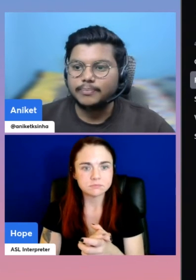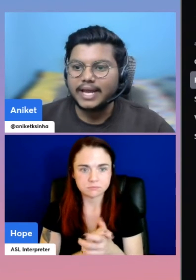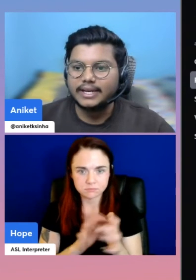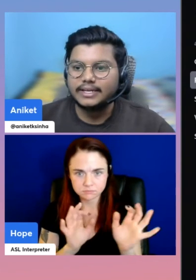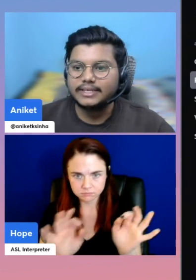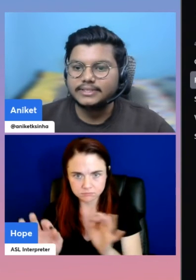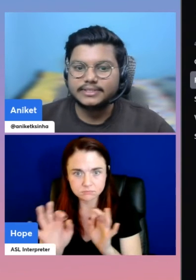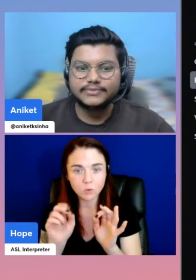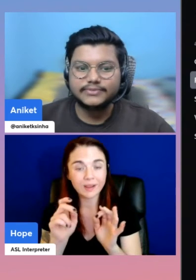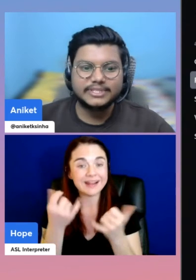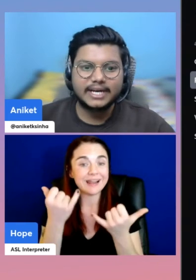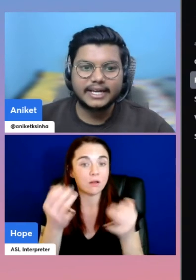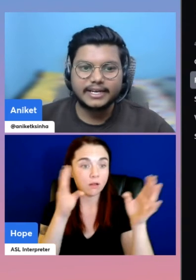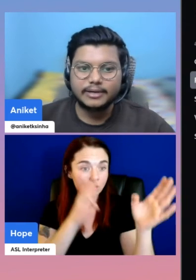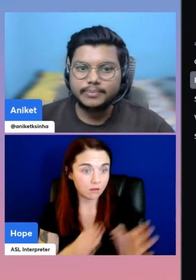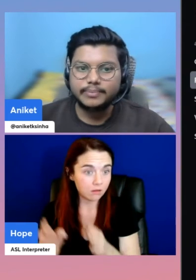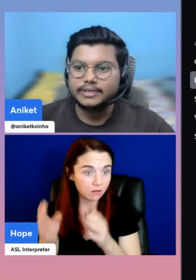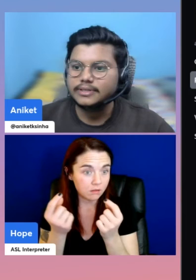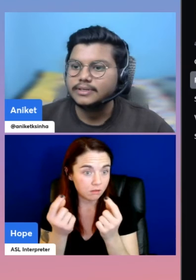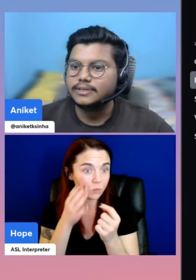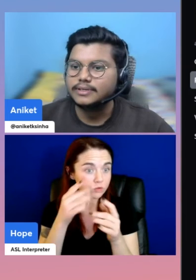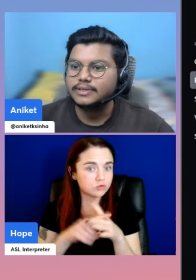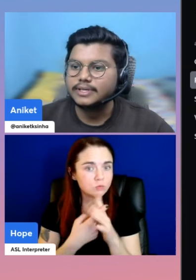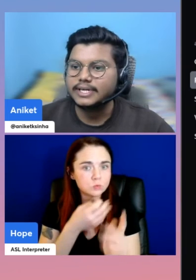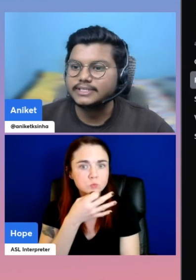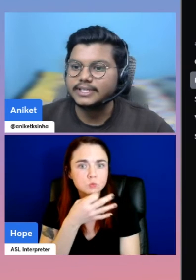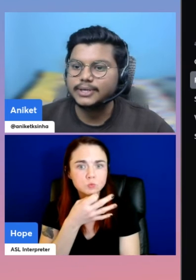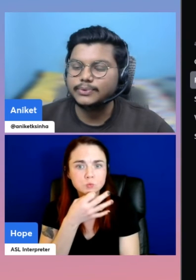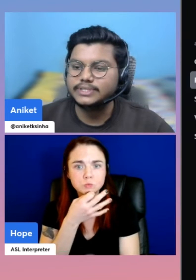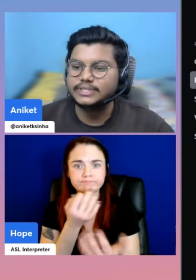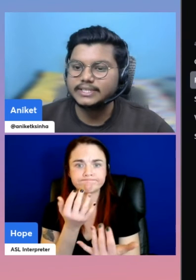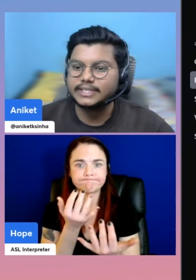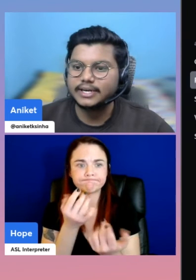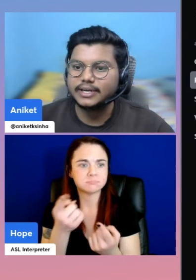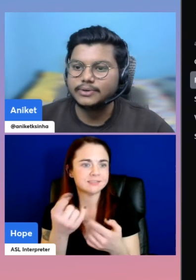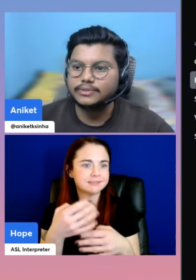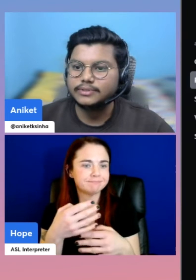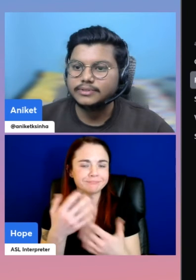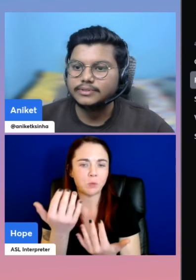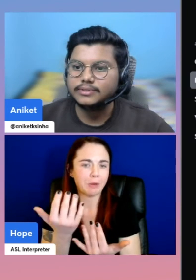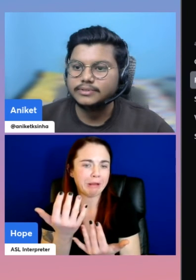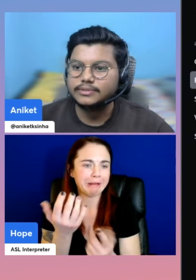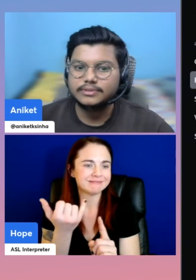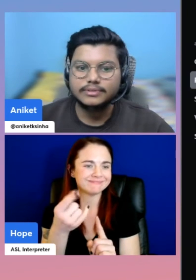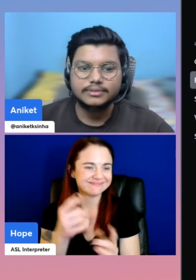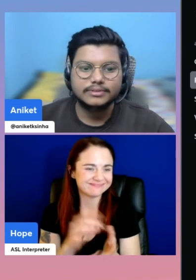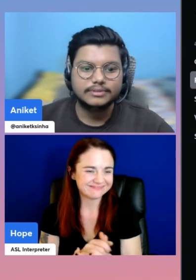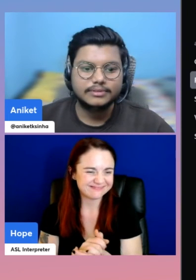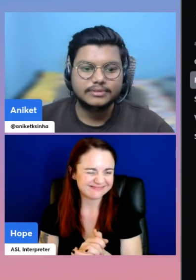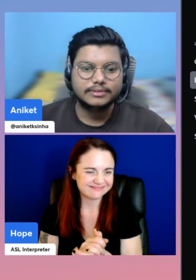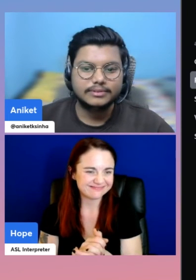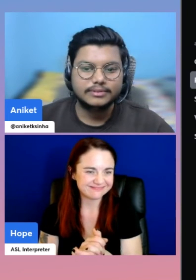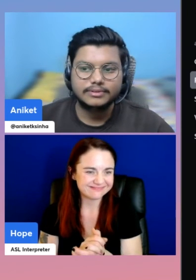now the plan is will be starting up. It is in the queued stage right now.